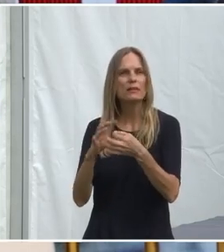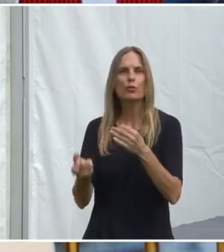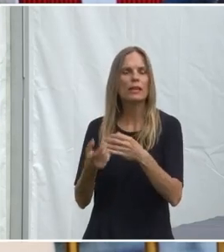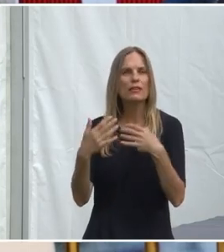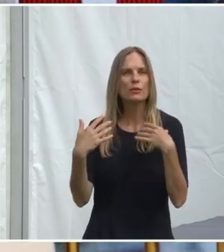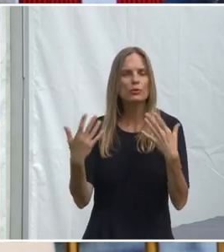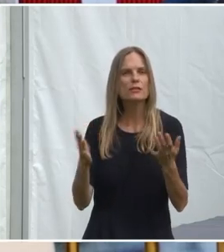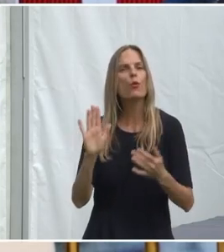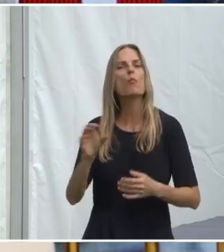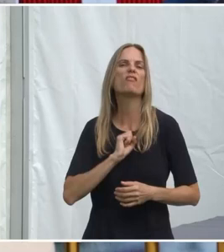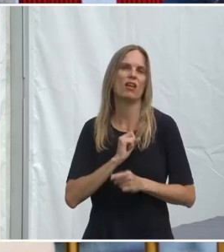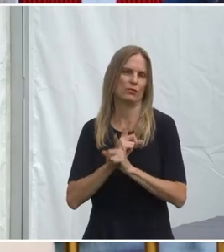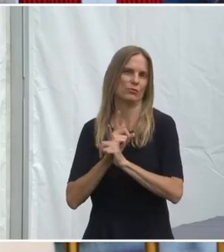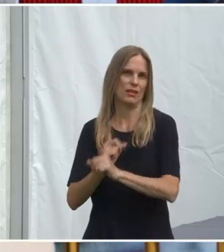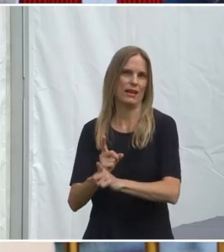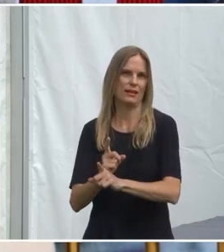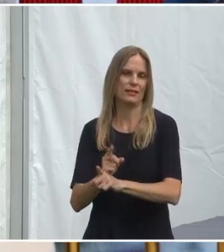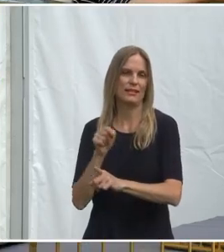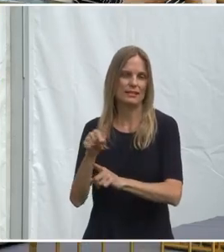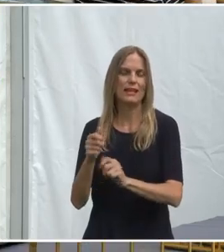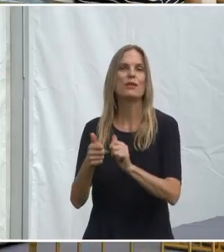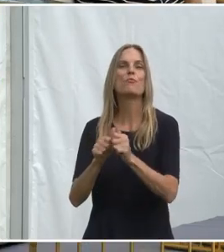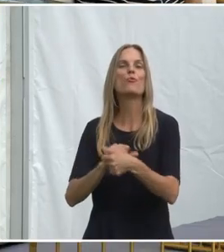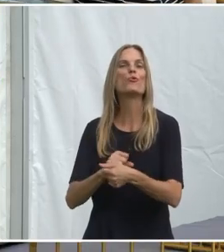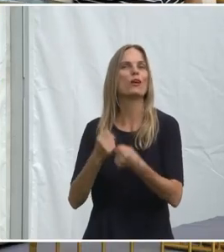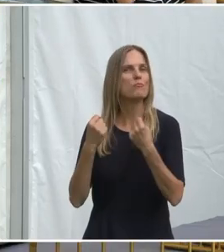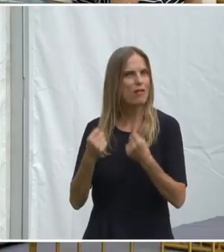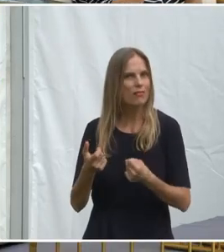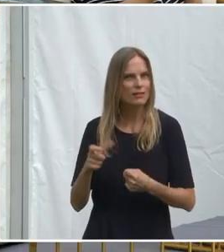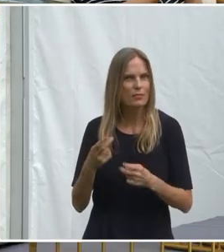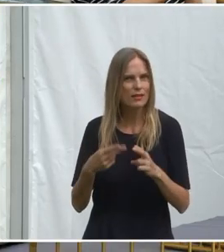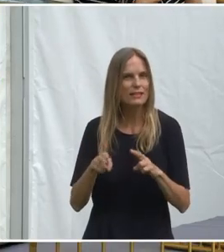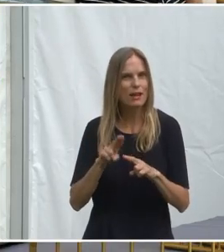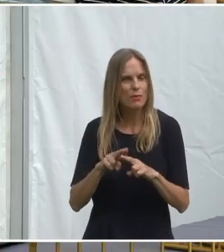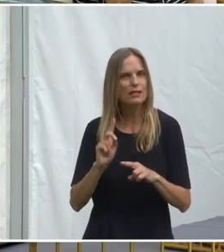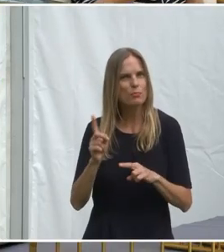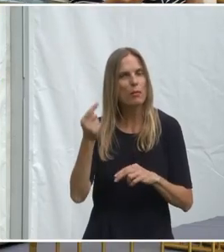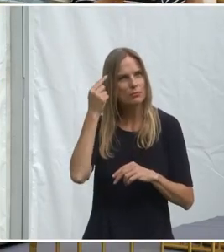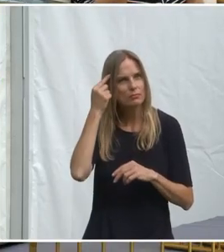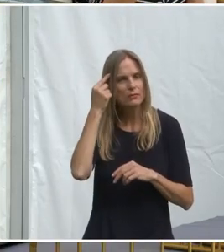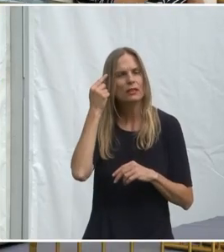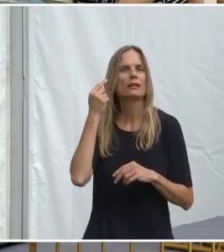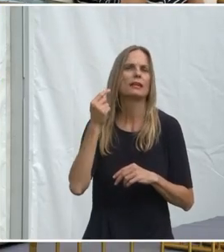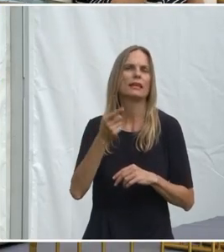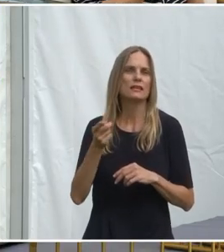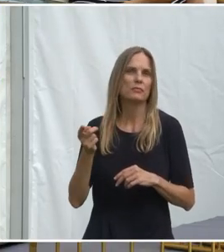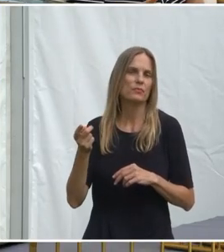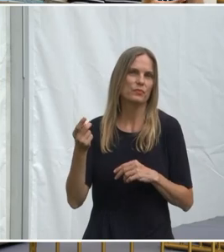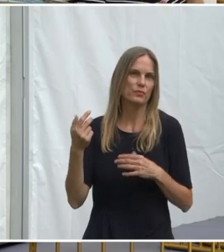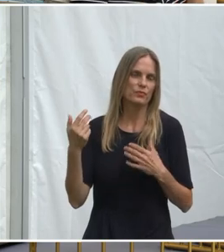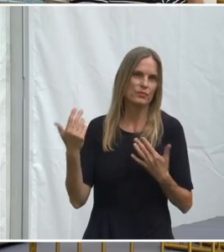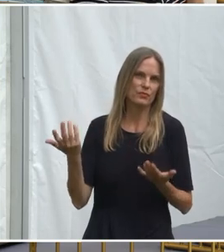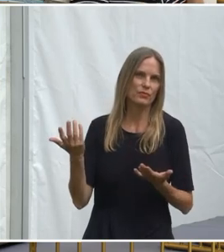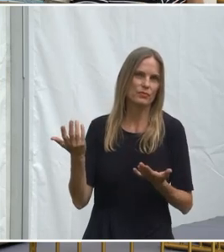communities. So that complicates it even further, because then it's like we need to keep in mind that you know, what sort of,